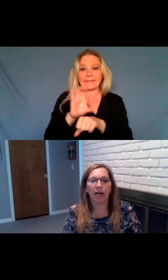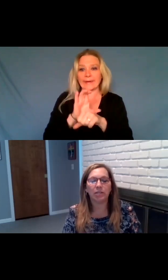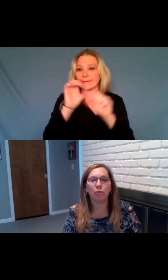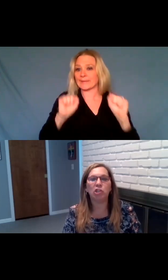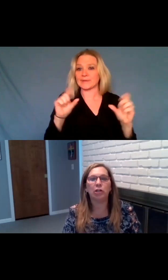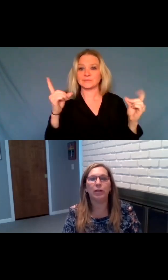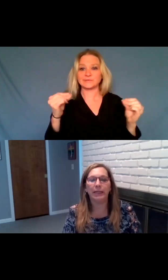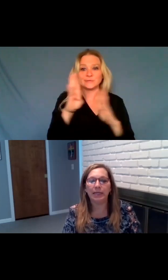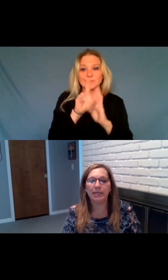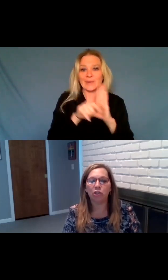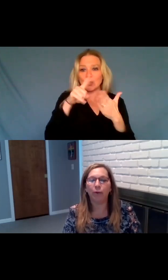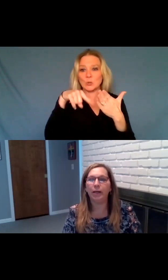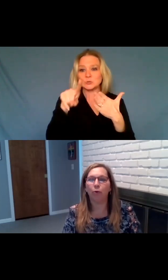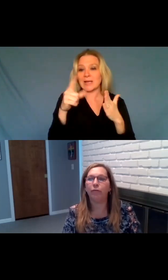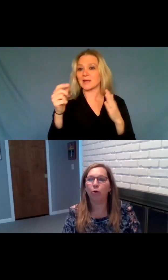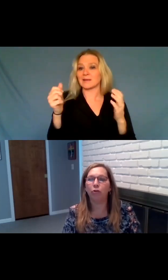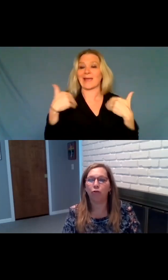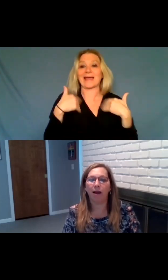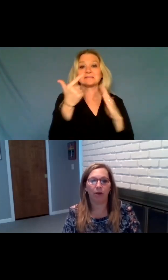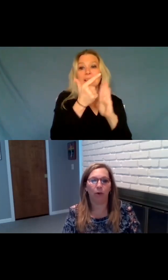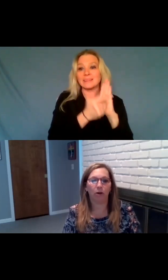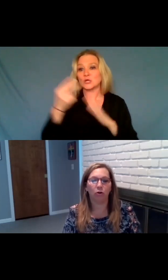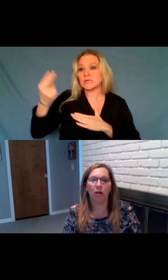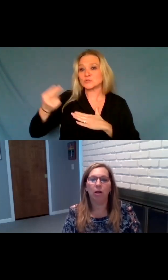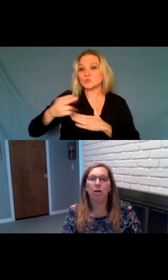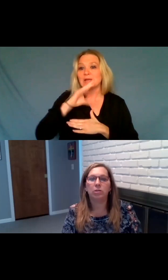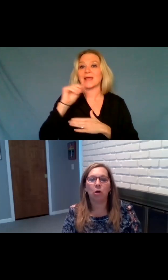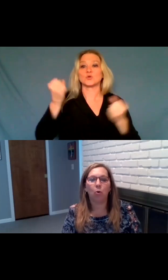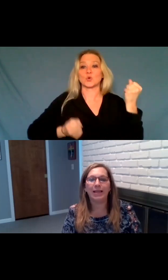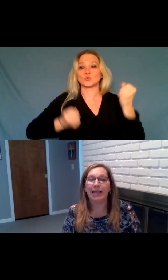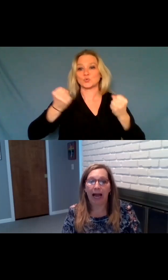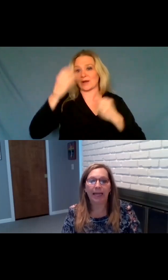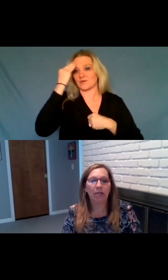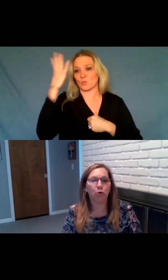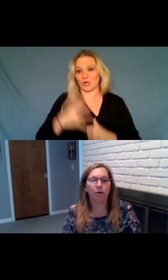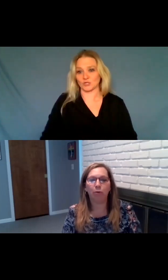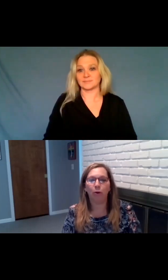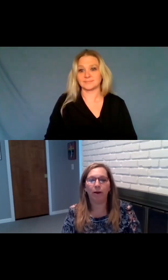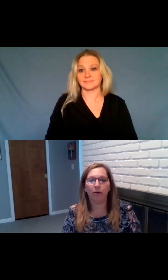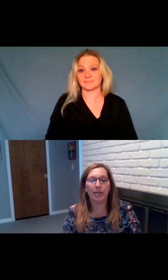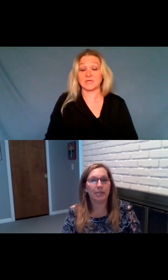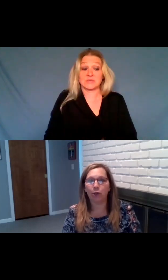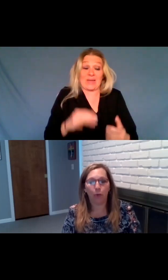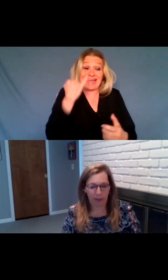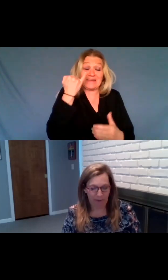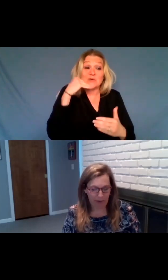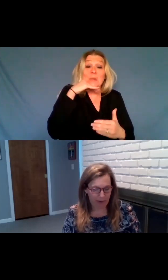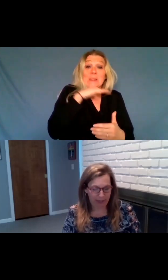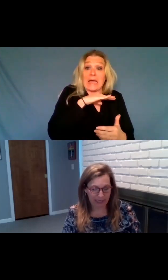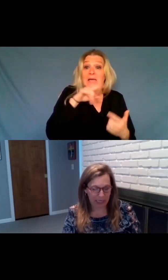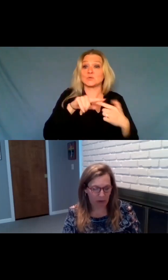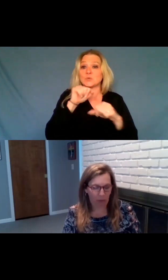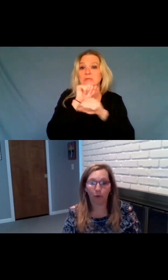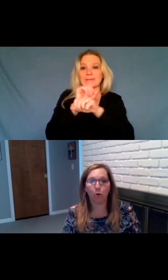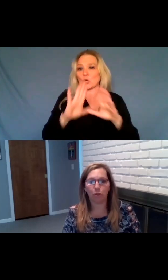background checks, which include a legal history and a review of your driving record. So lying to an employer isn't going to be